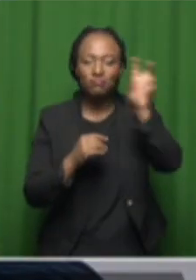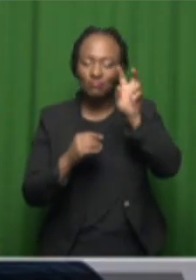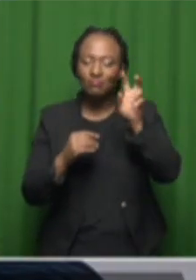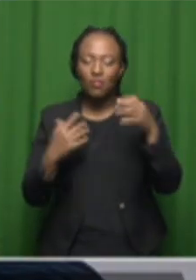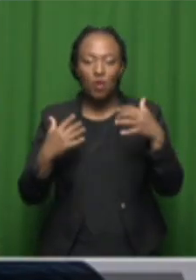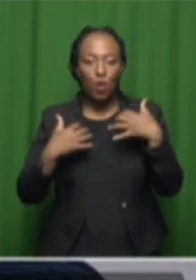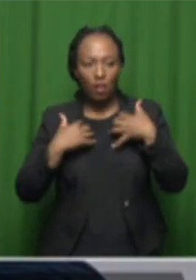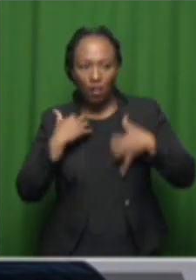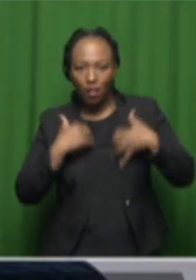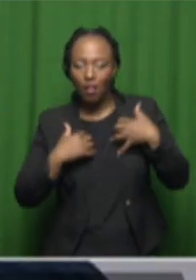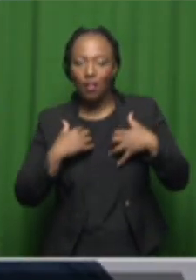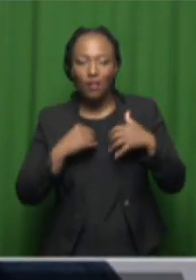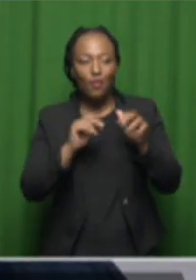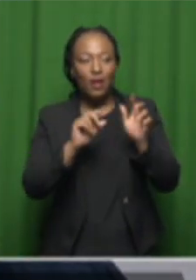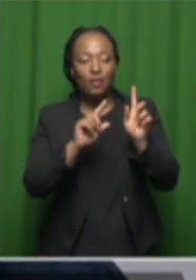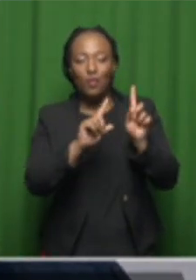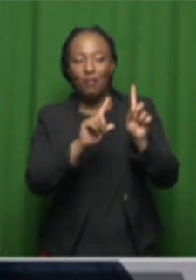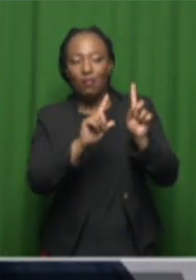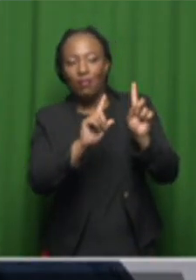most